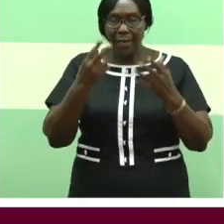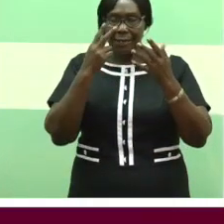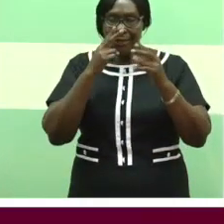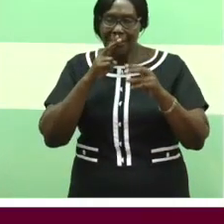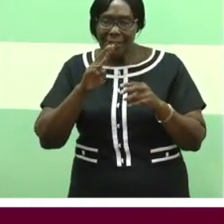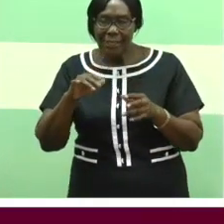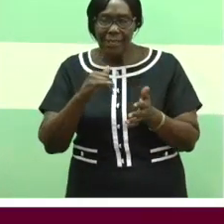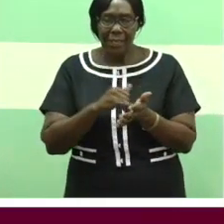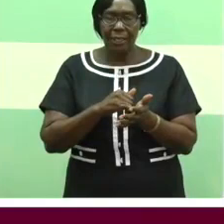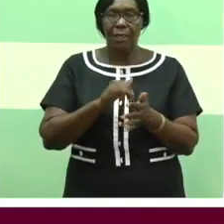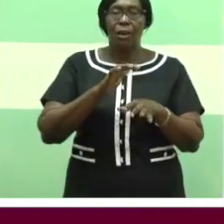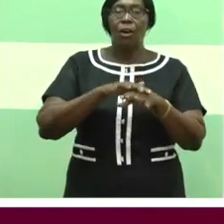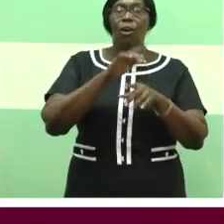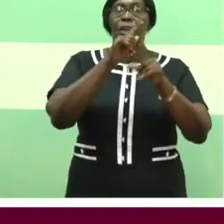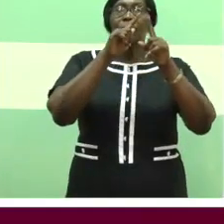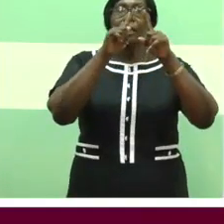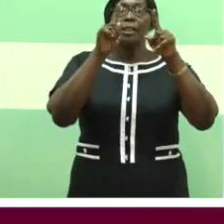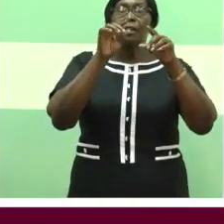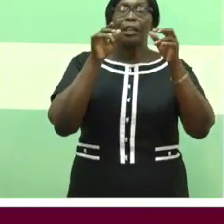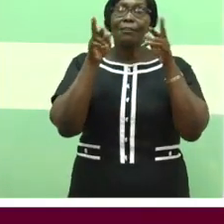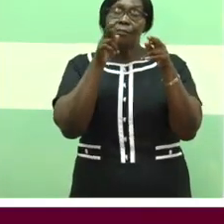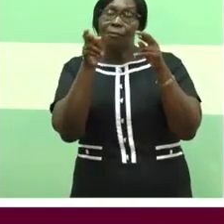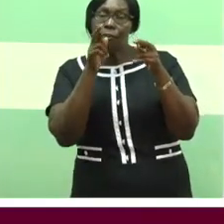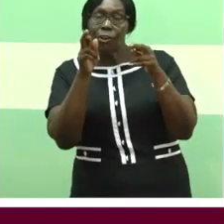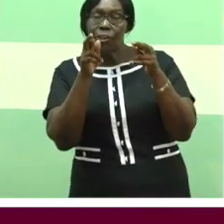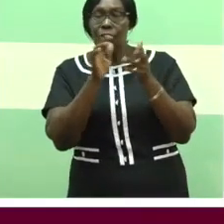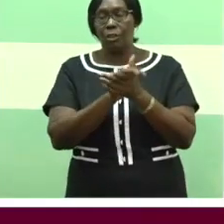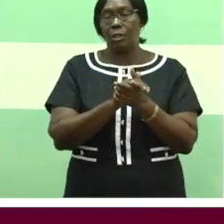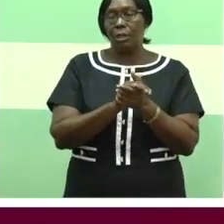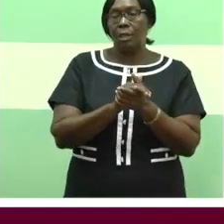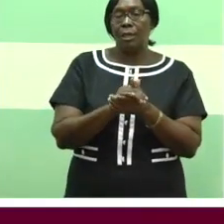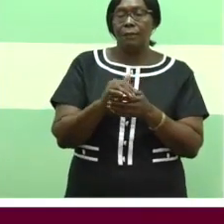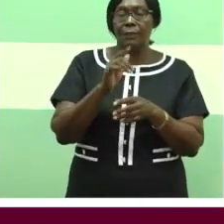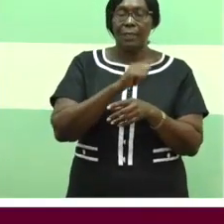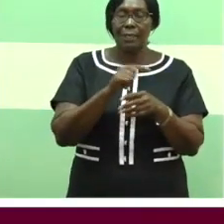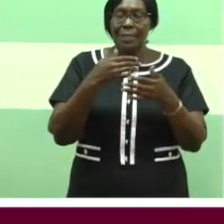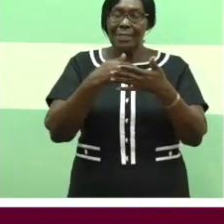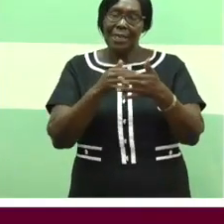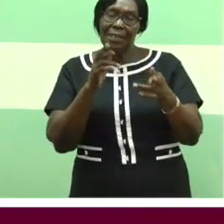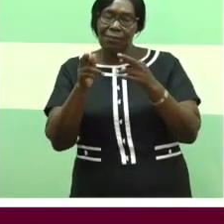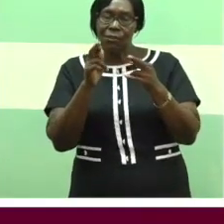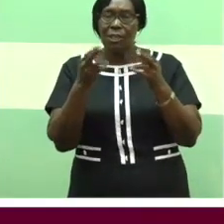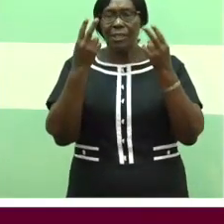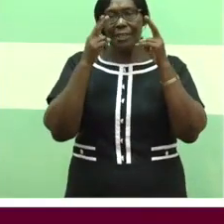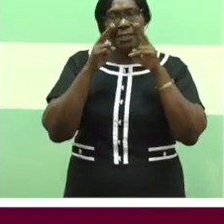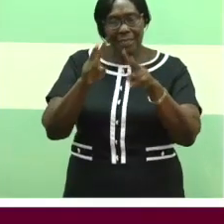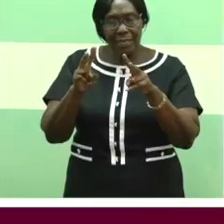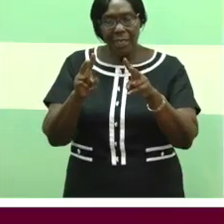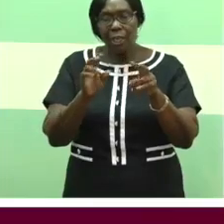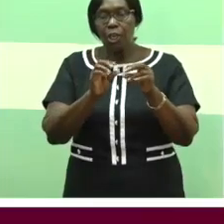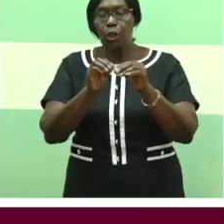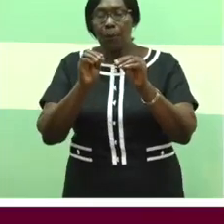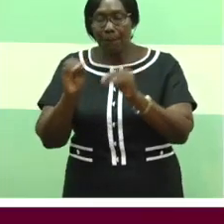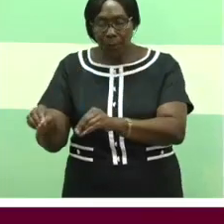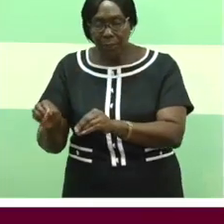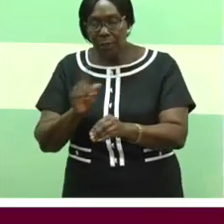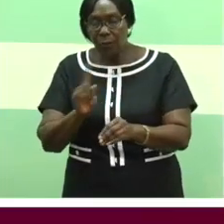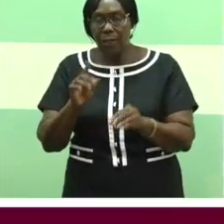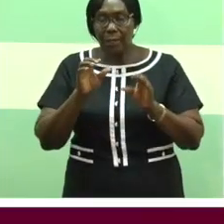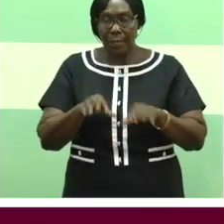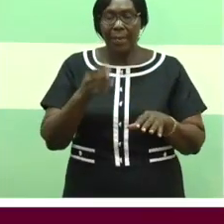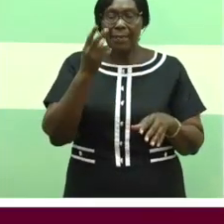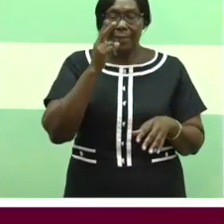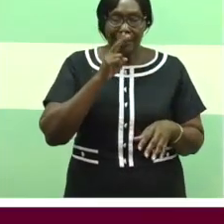maybe put it on the fridge. If the dining room table is next to the fridge or the area that they can see, you put it where they